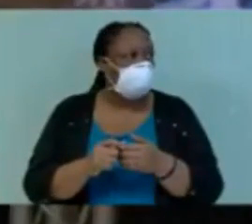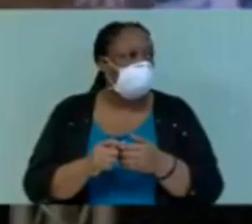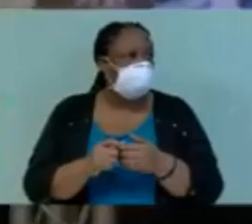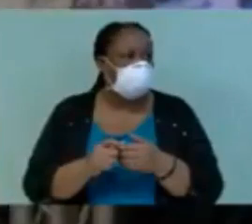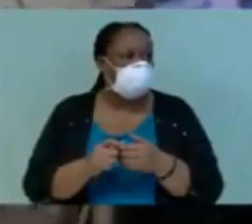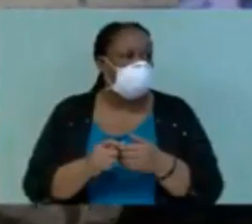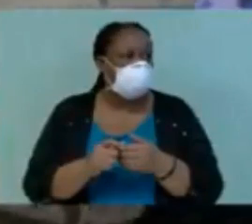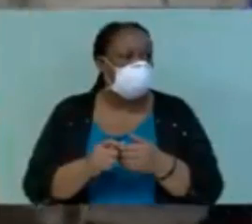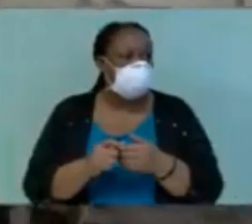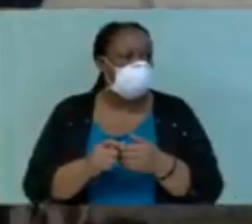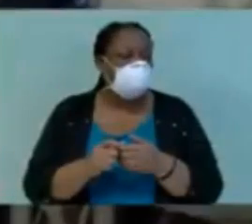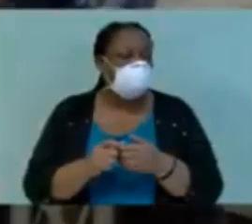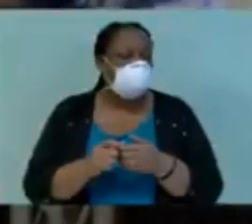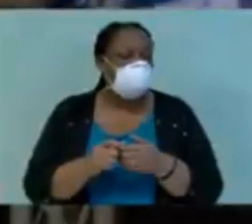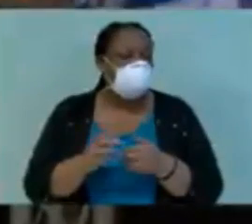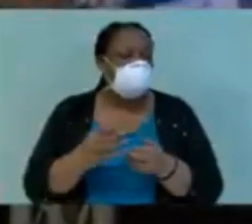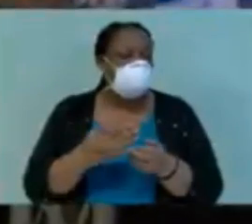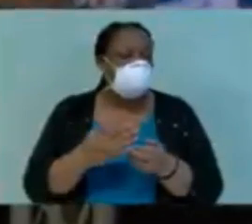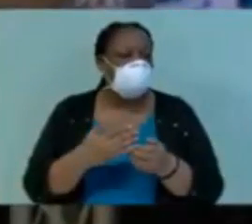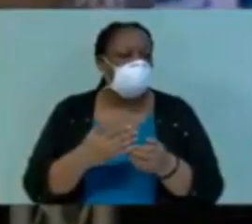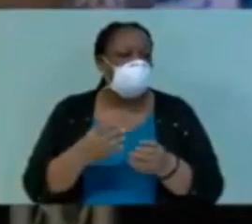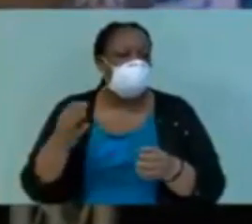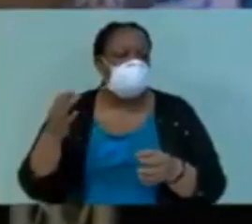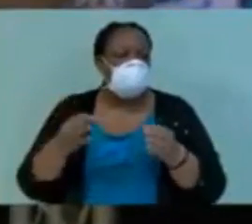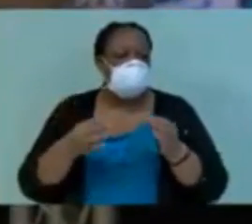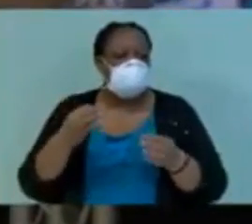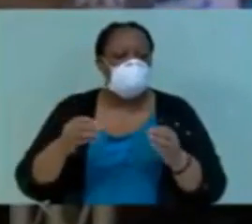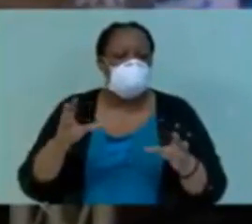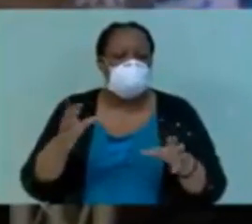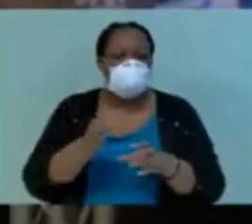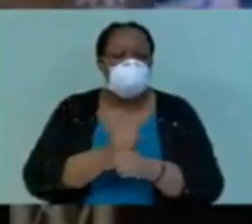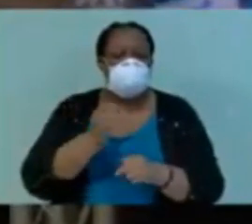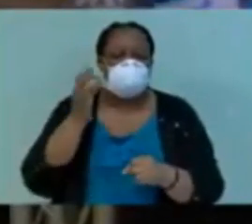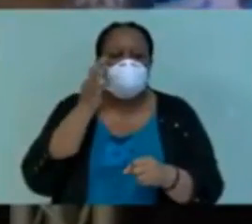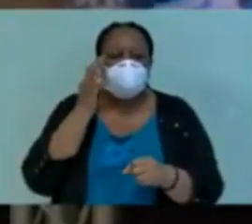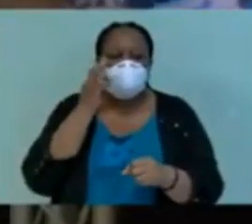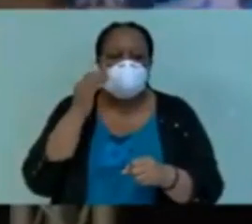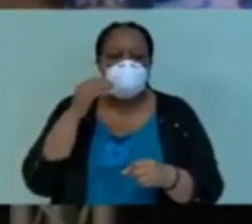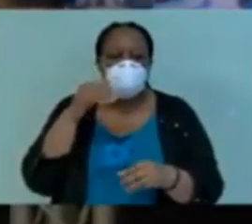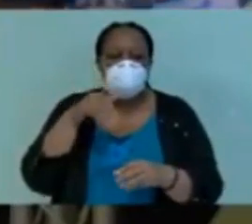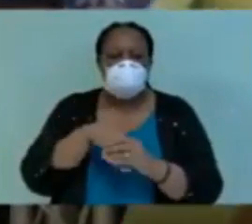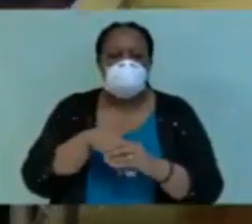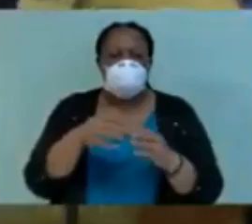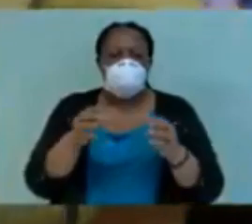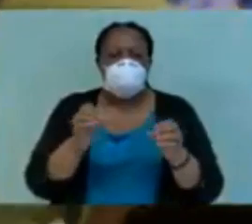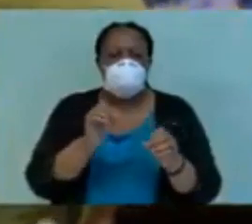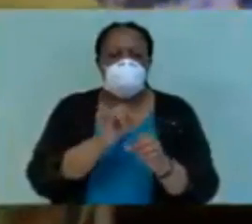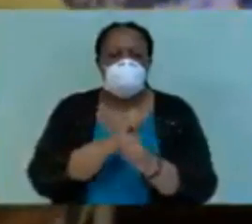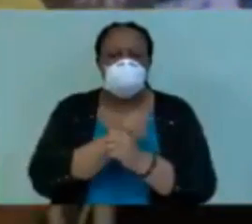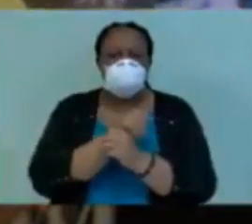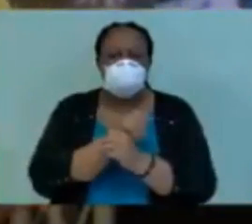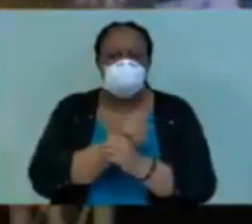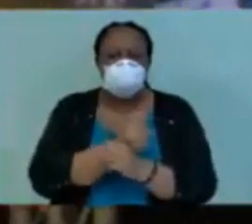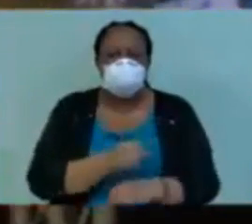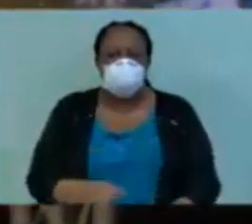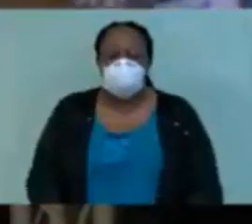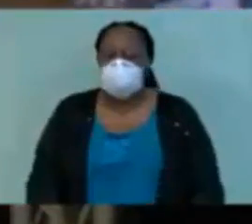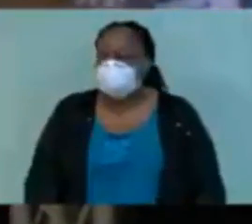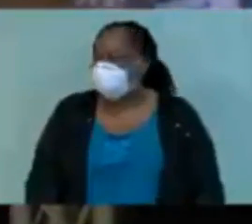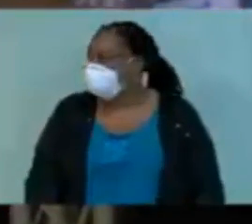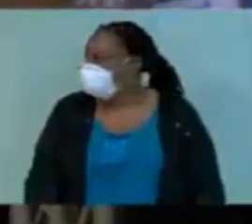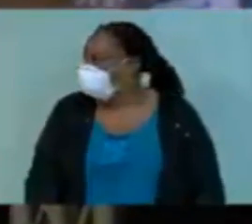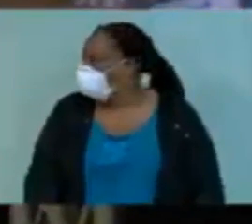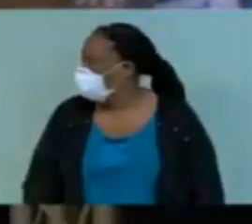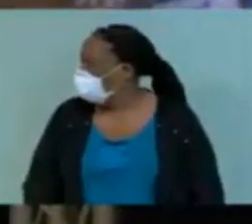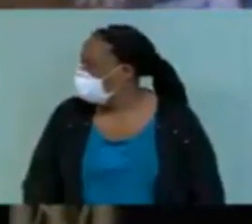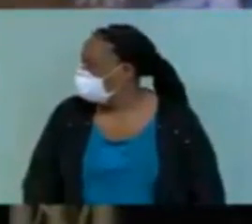how long will they remain in custody? Are they being charged on the same day? And finally, will they be